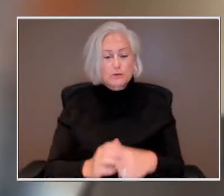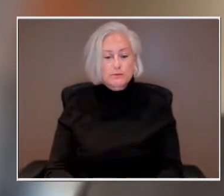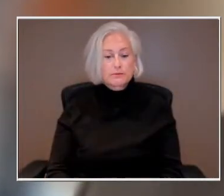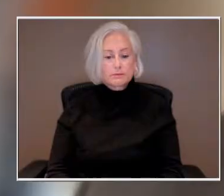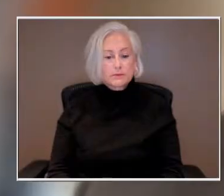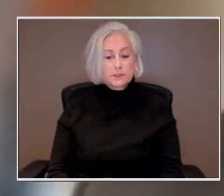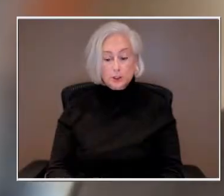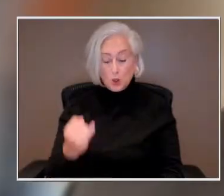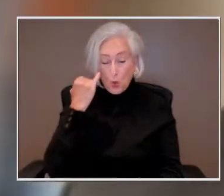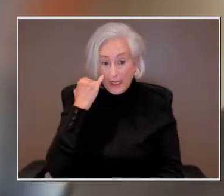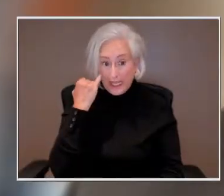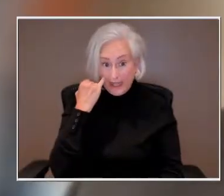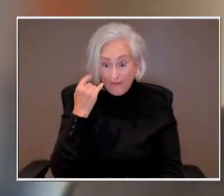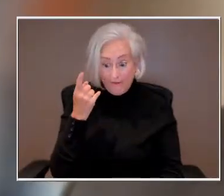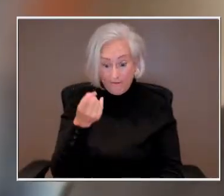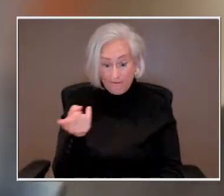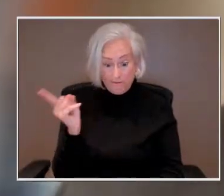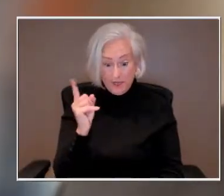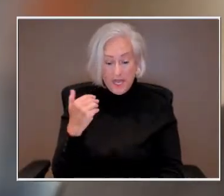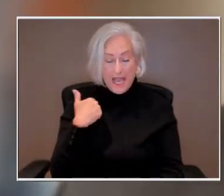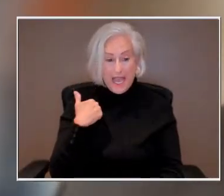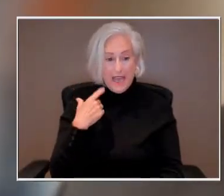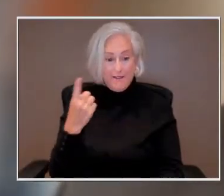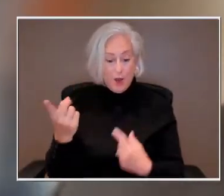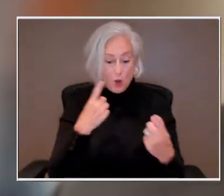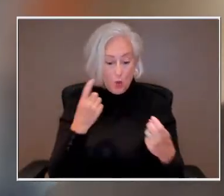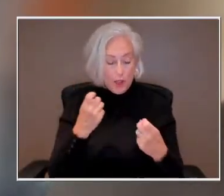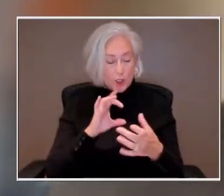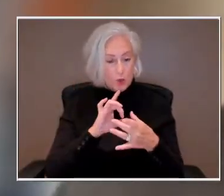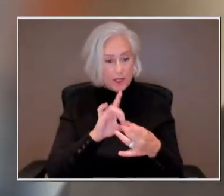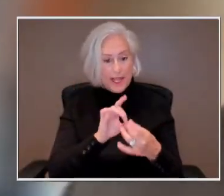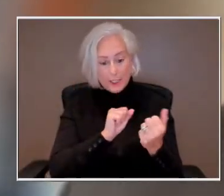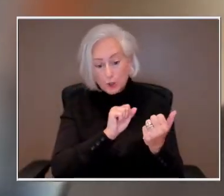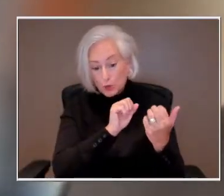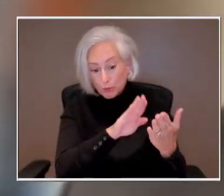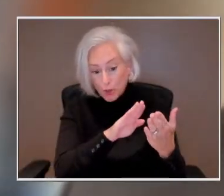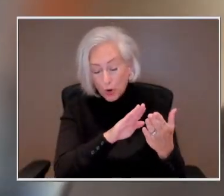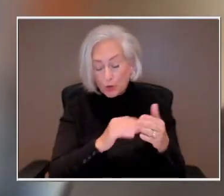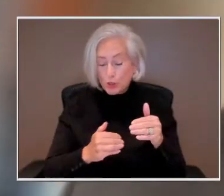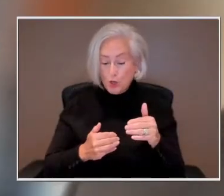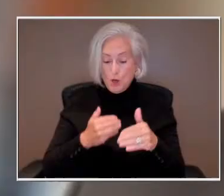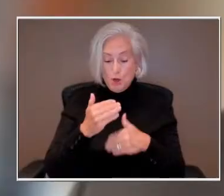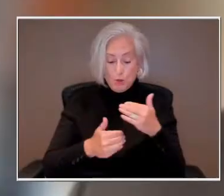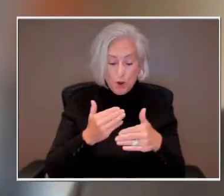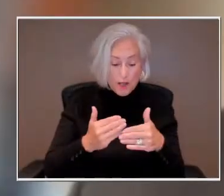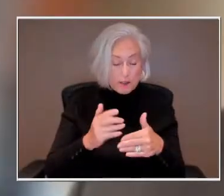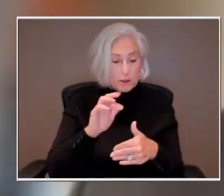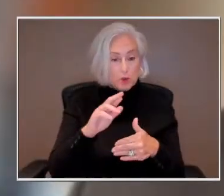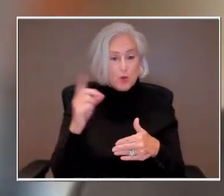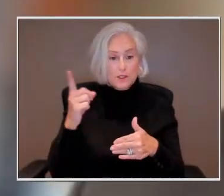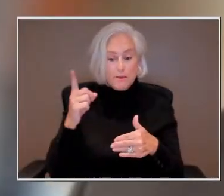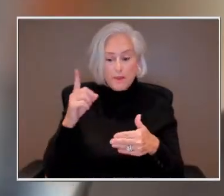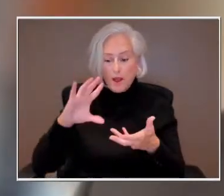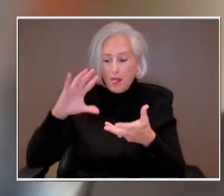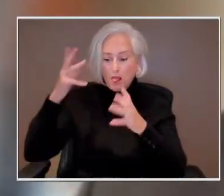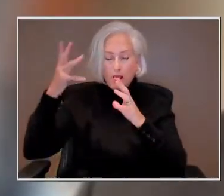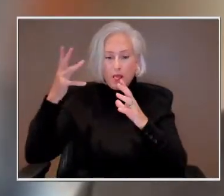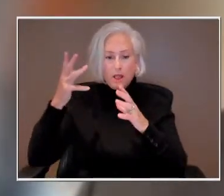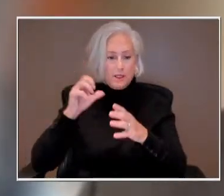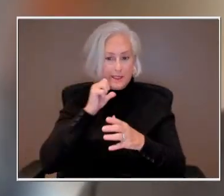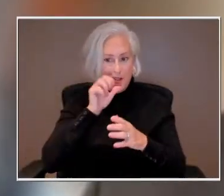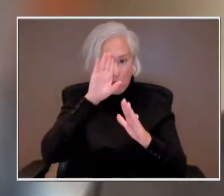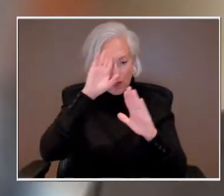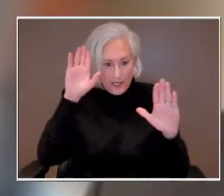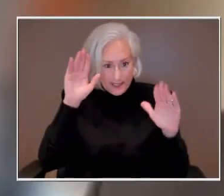a question about an approach or a process, or maybe something didn't quite go the way they expected, that we can go in